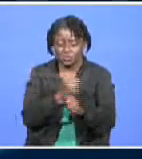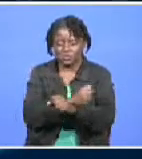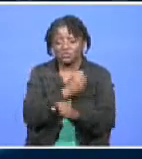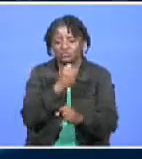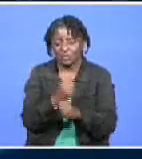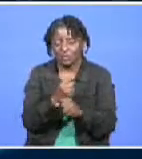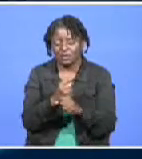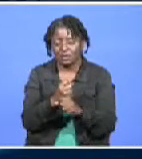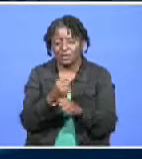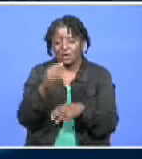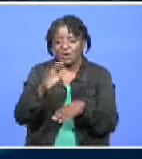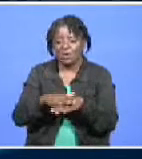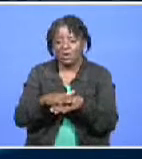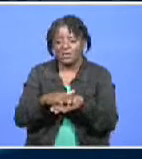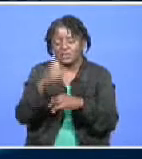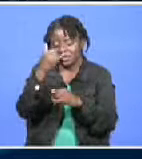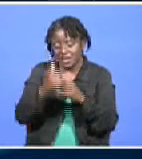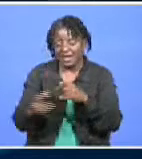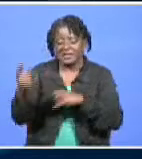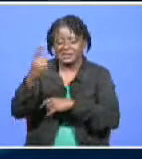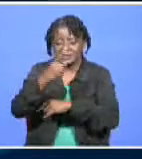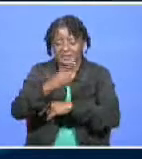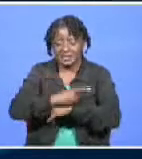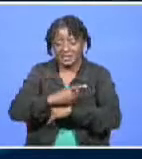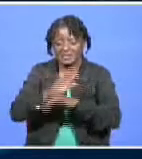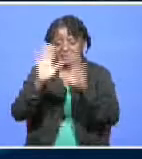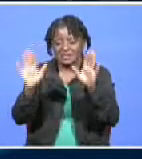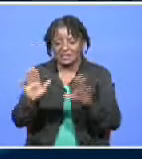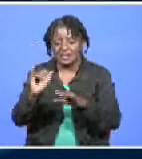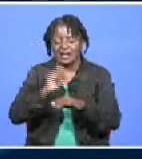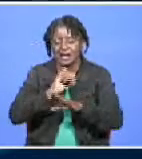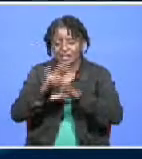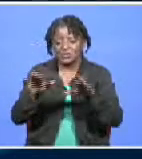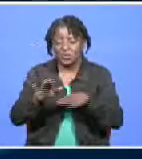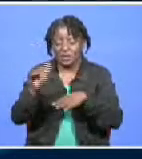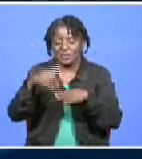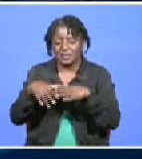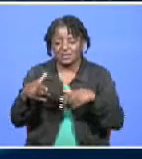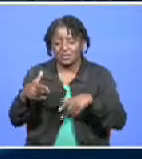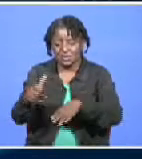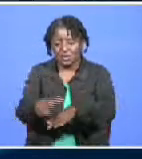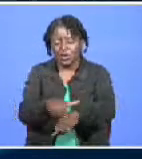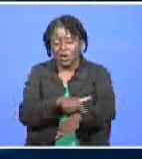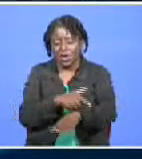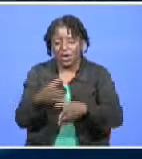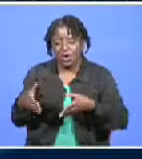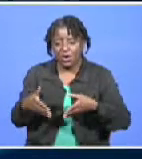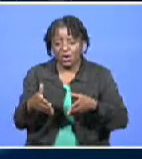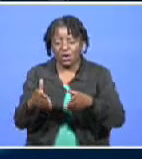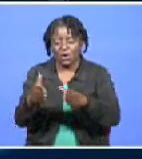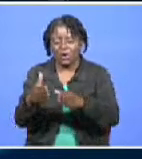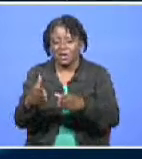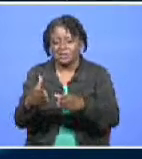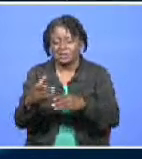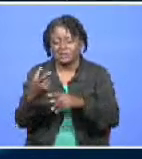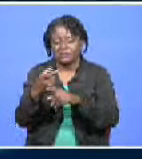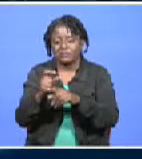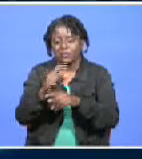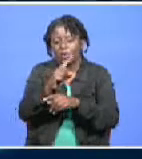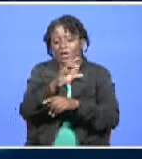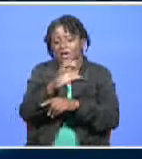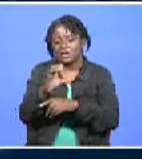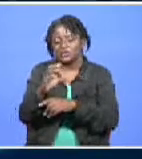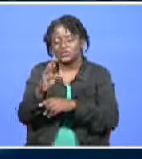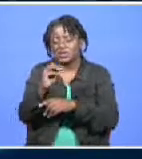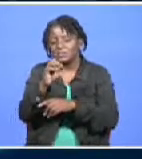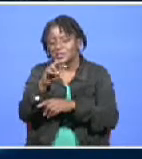on the last day, which was Sunday, I swam in the long course portion of the meet, and I swam the 100-meter